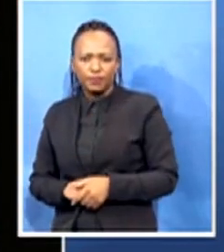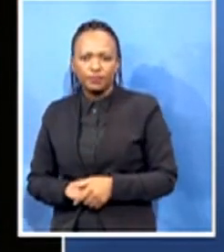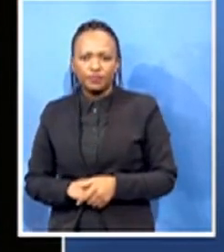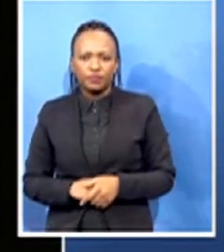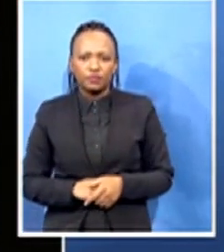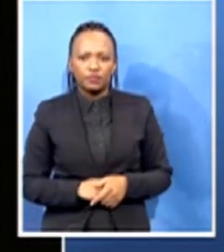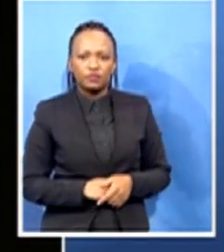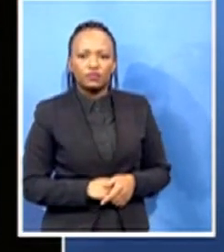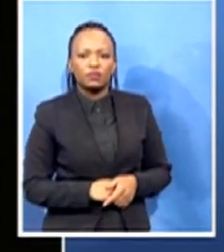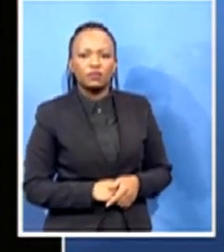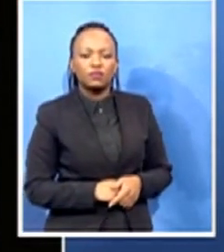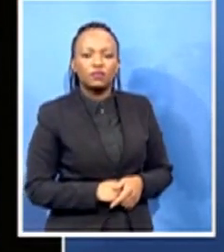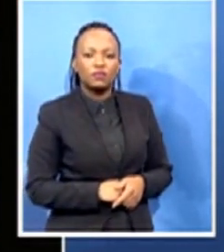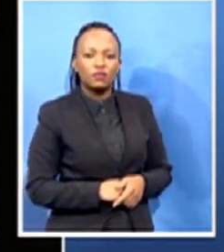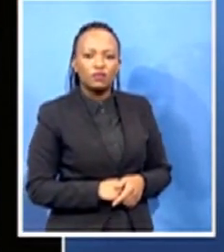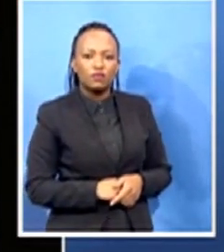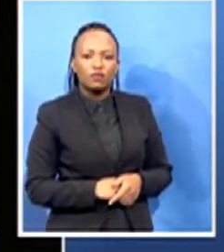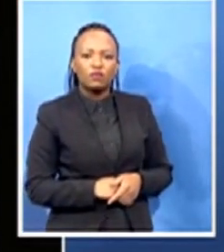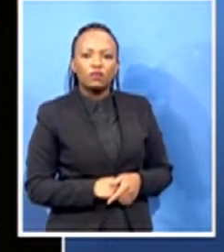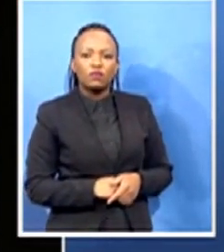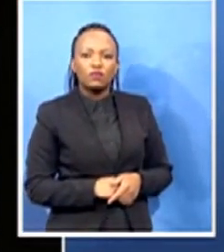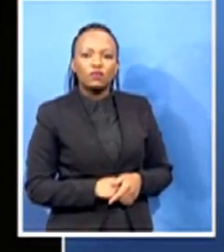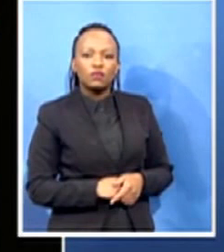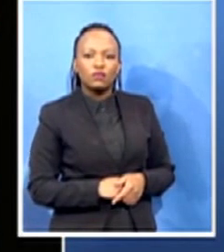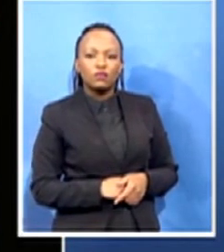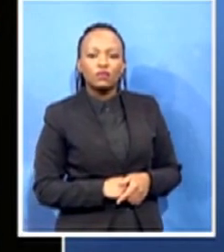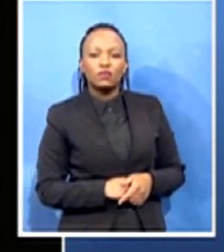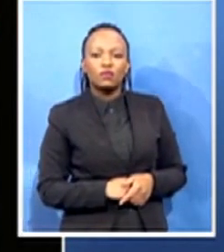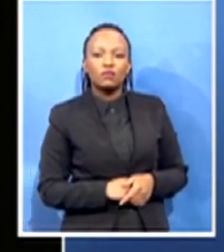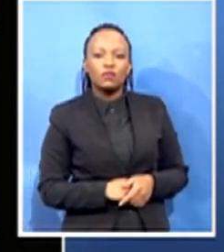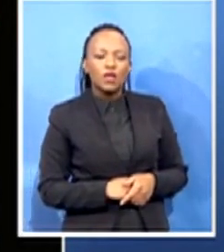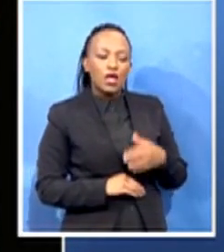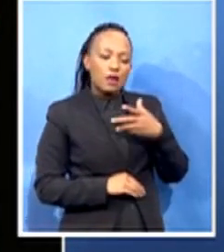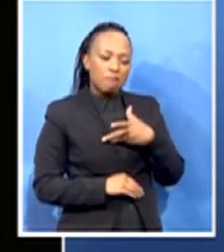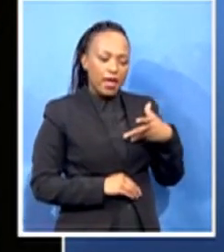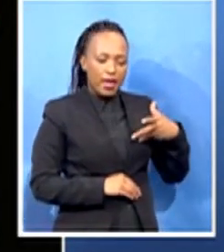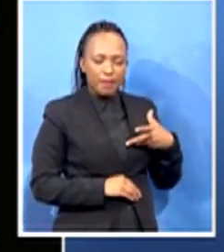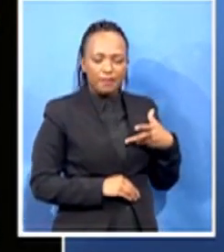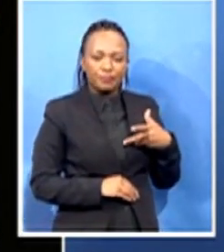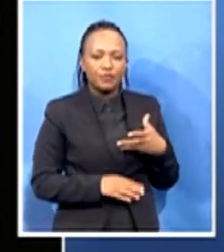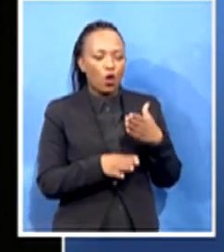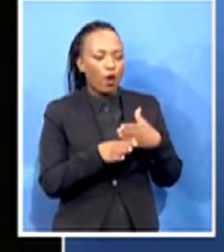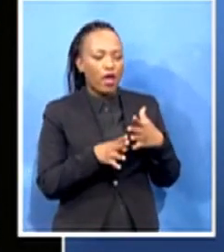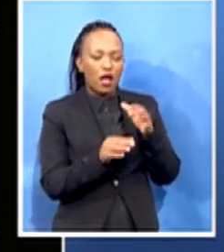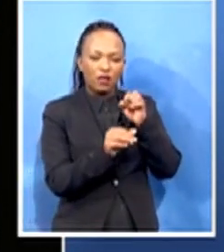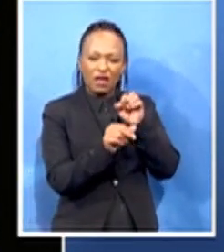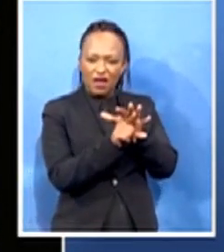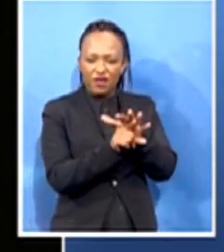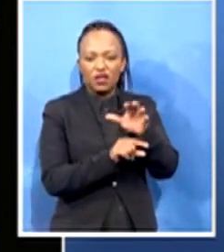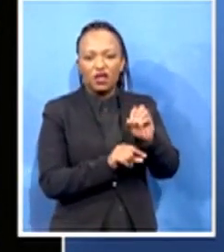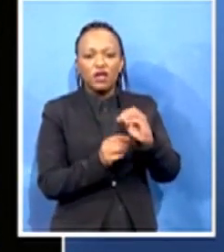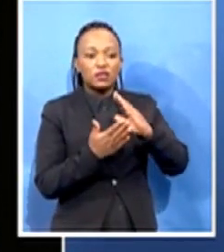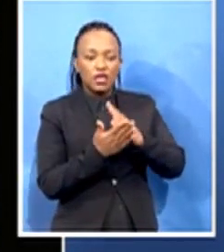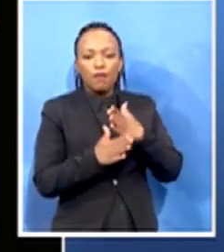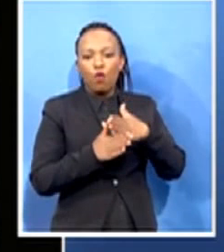Workers are highly affected. As I speak, there are workers that has been retrenched. As I speak, there